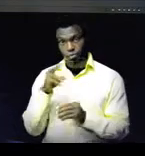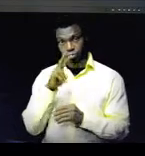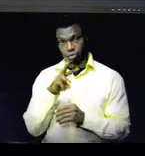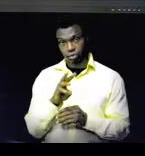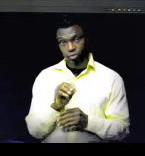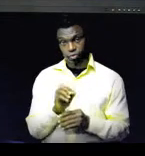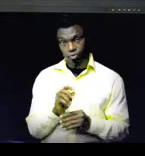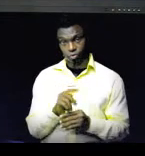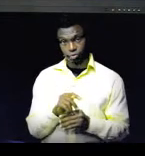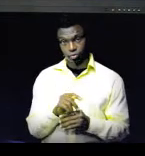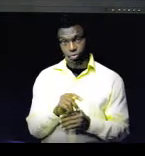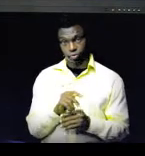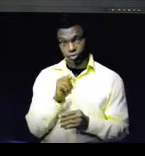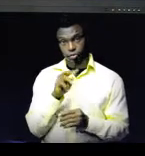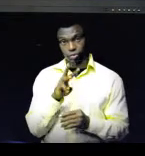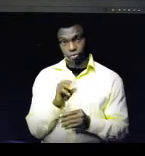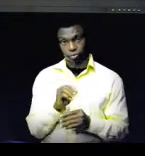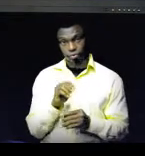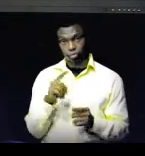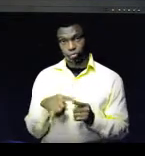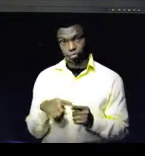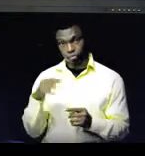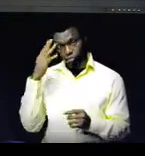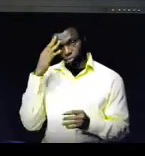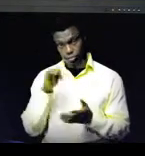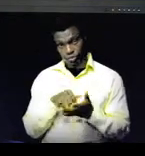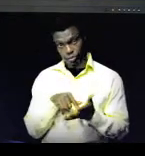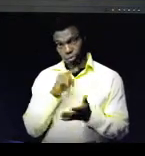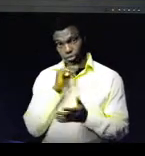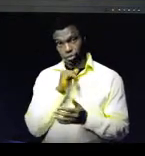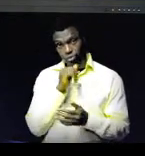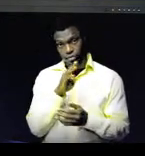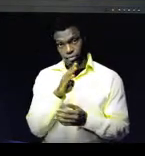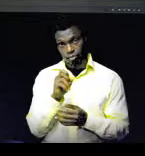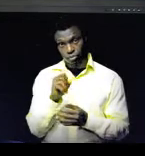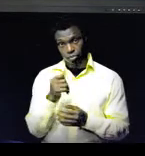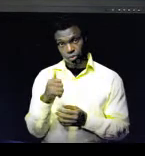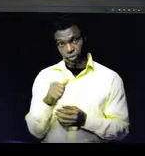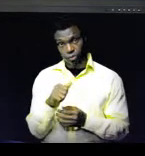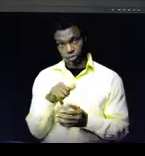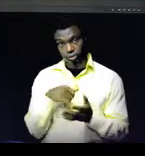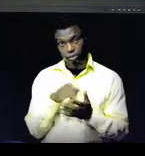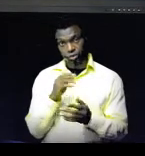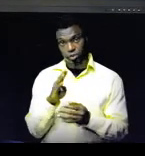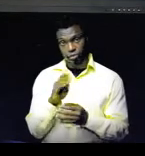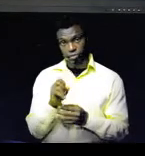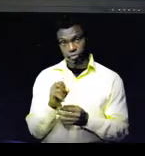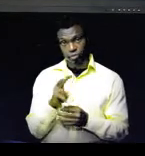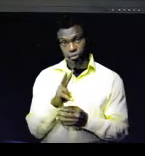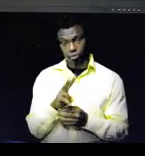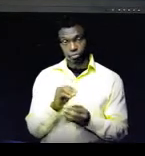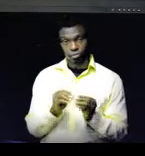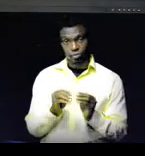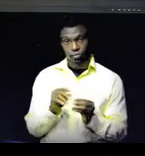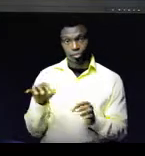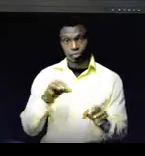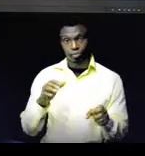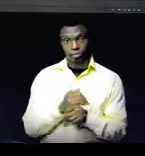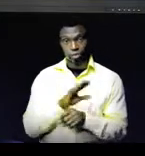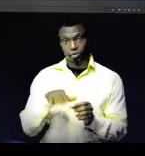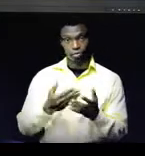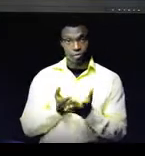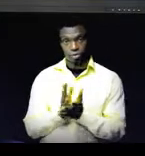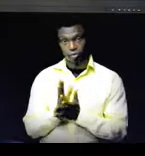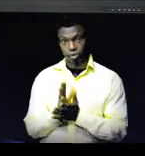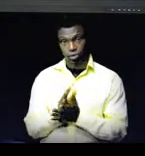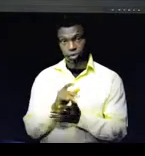TWO to indicate that this is not a base 10 number, that it's a base 2 number. Did you get all correctly then? Then I give you